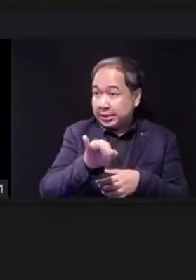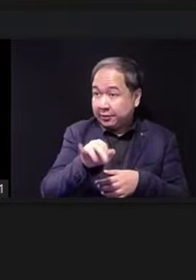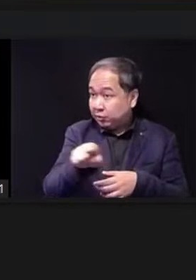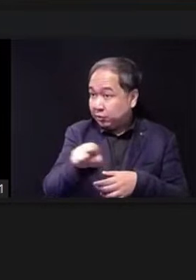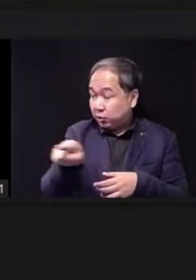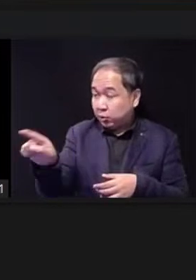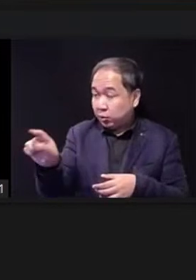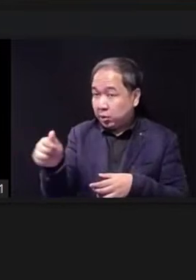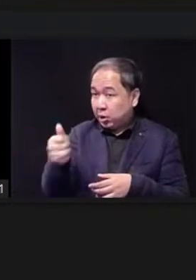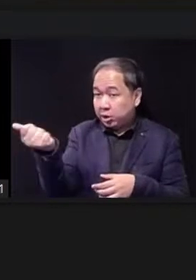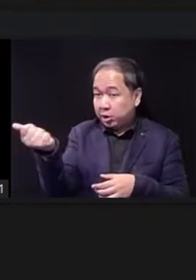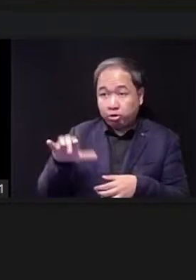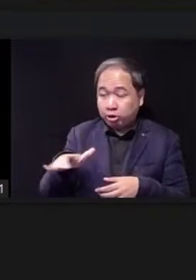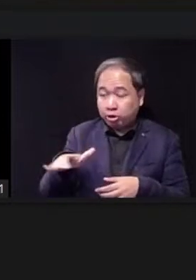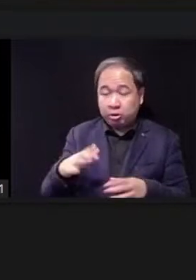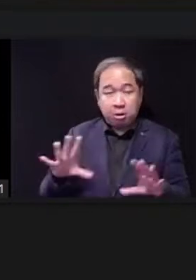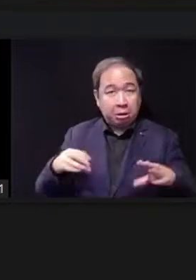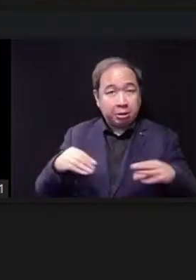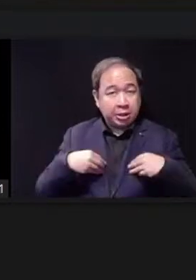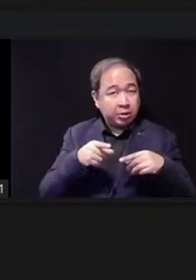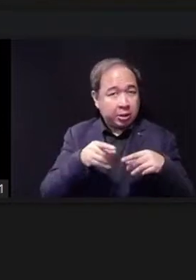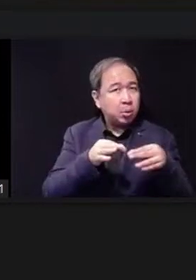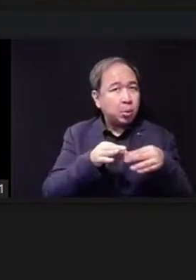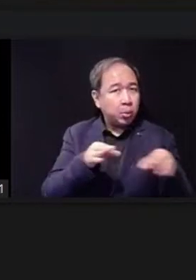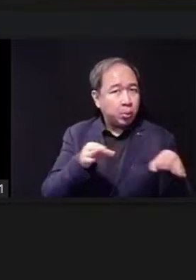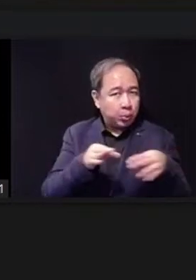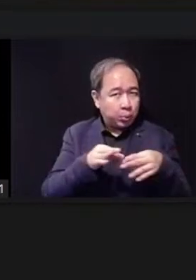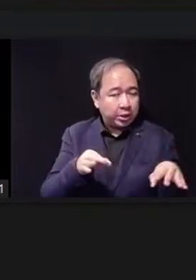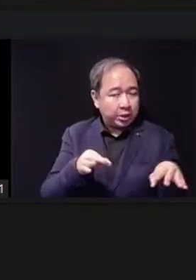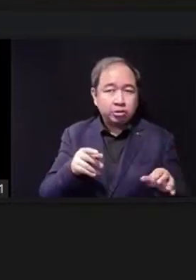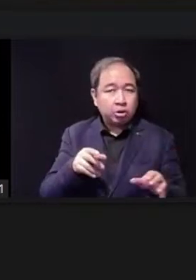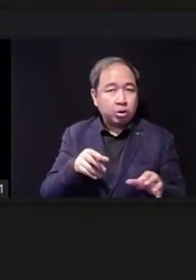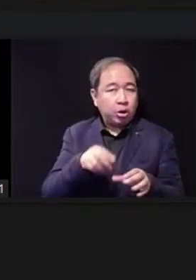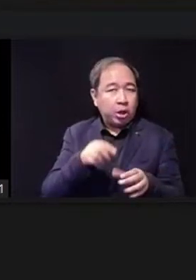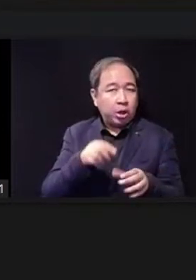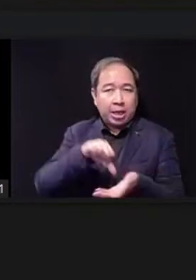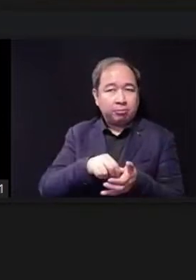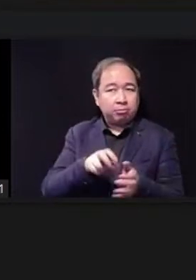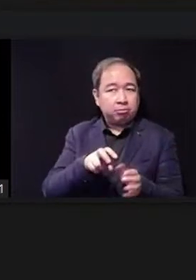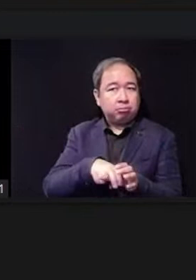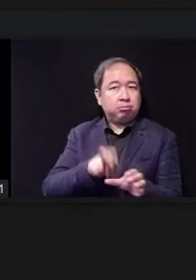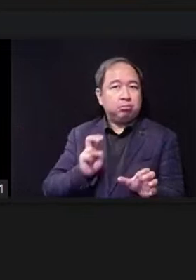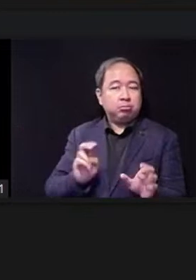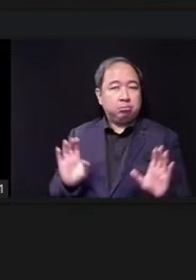problem with this wording, we have to disassociate ourselves from it